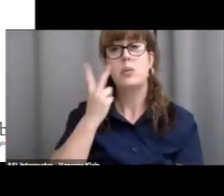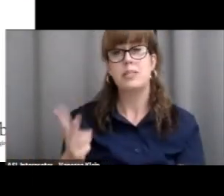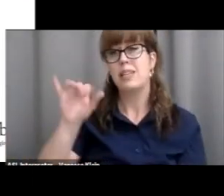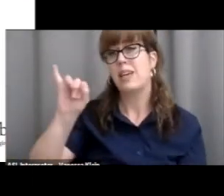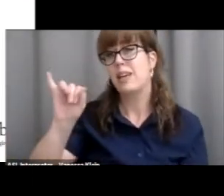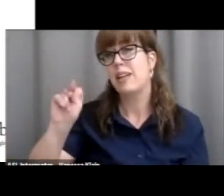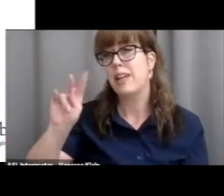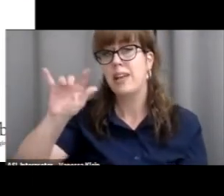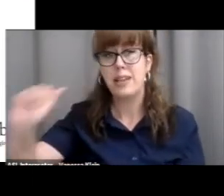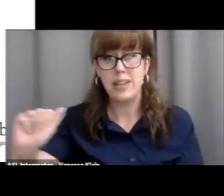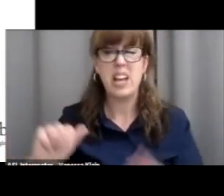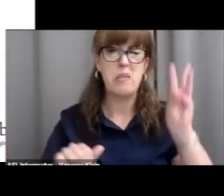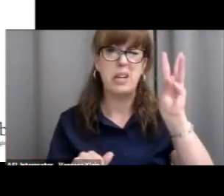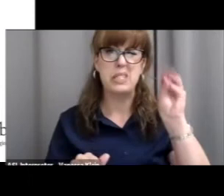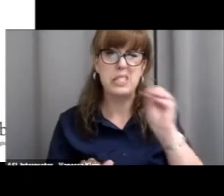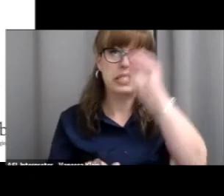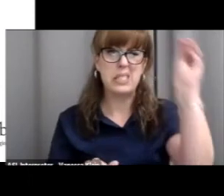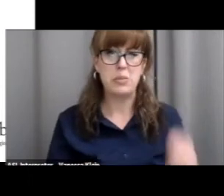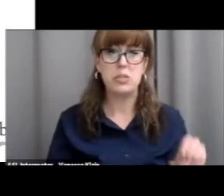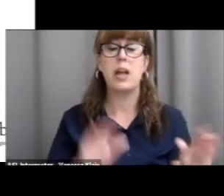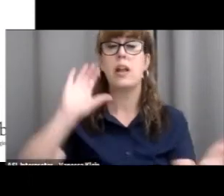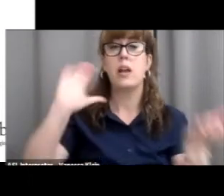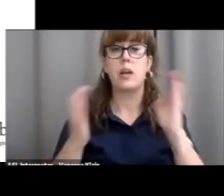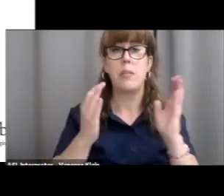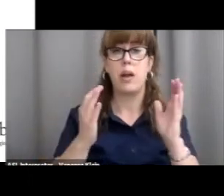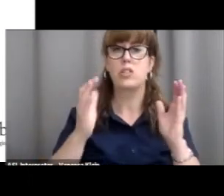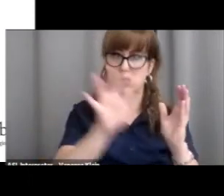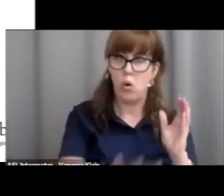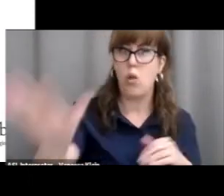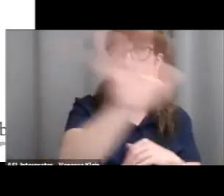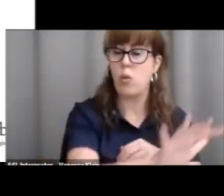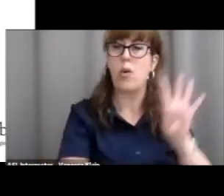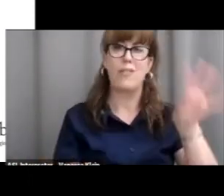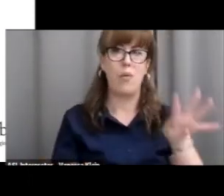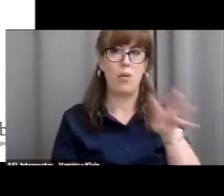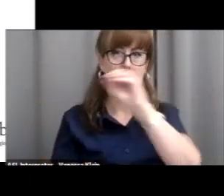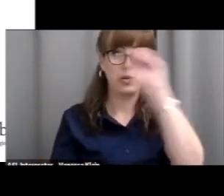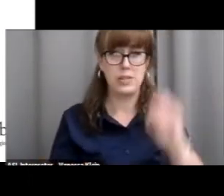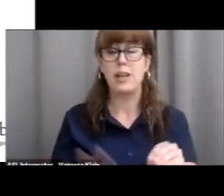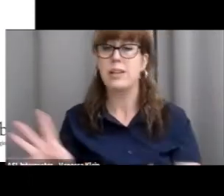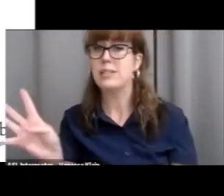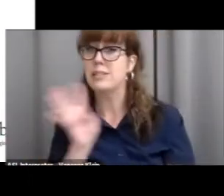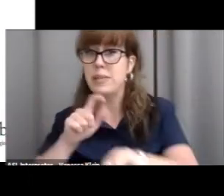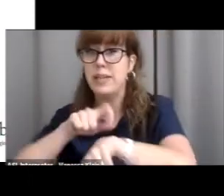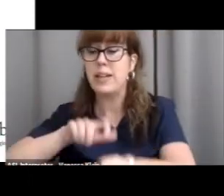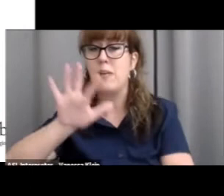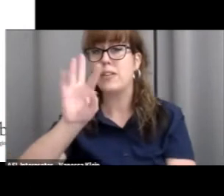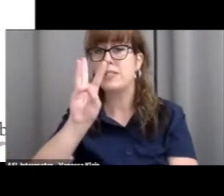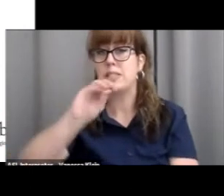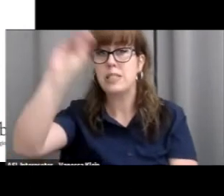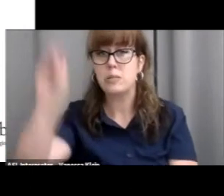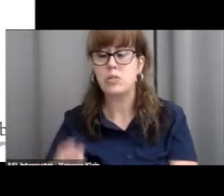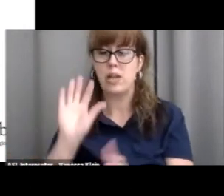for India, we see again about 60% of the screen time compared to a global rate of 44%. And for speaking